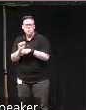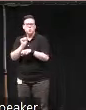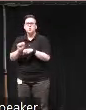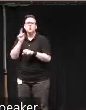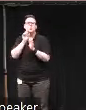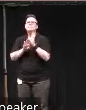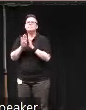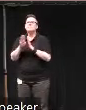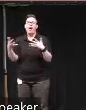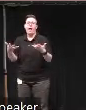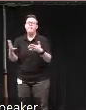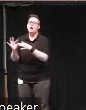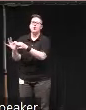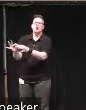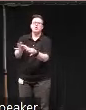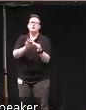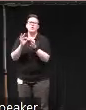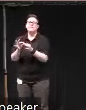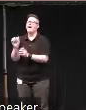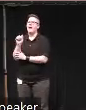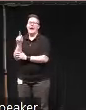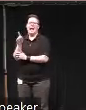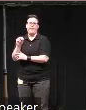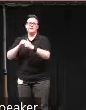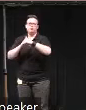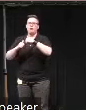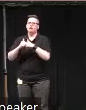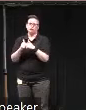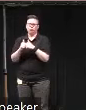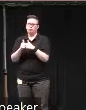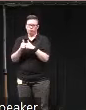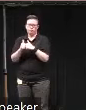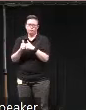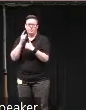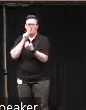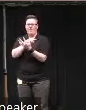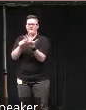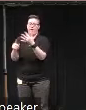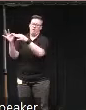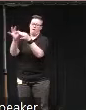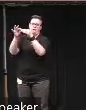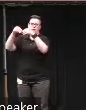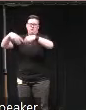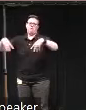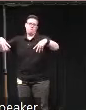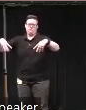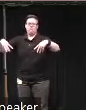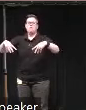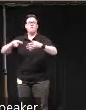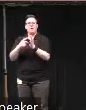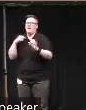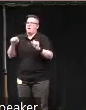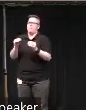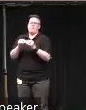developing a unified administrative structure that would allow us to be